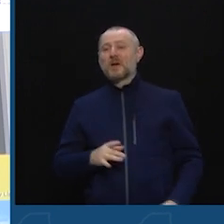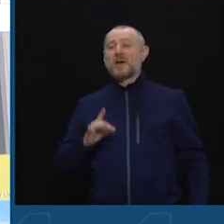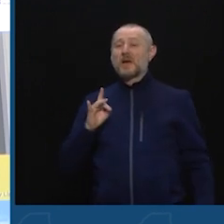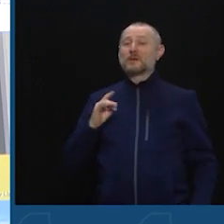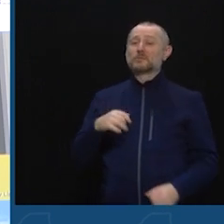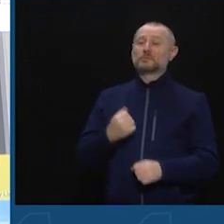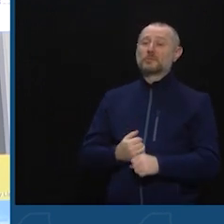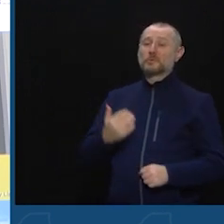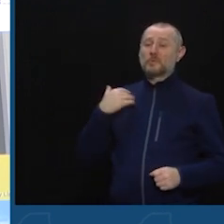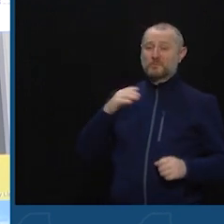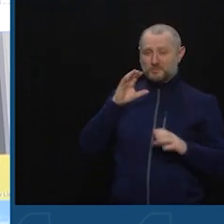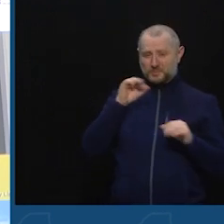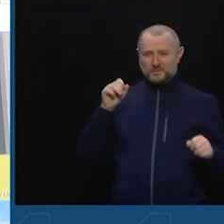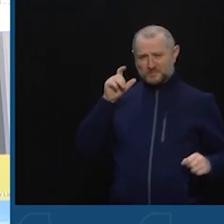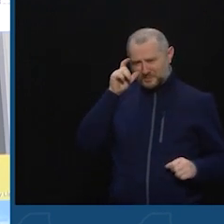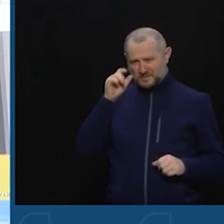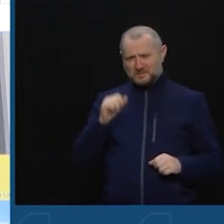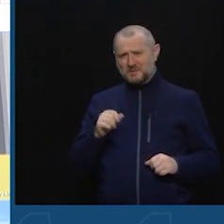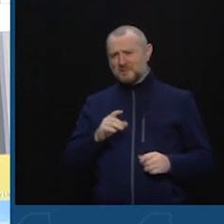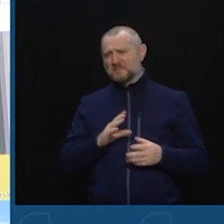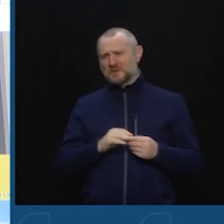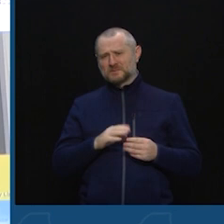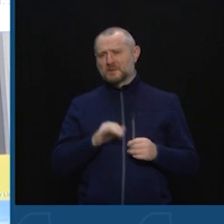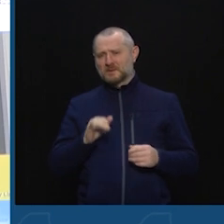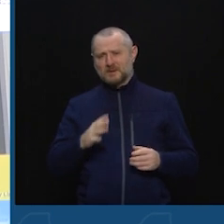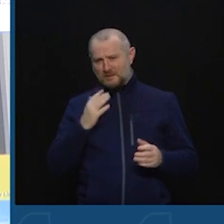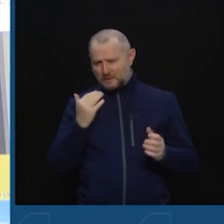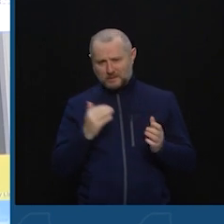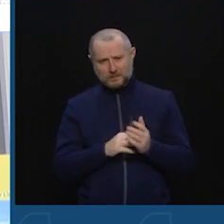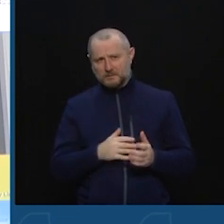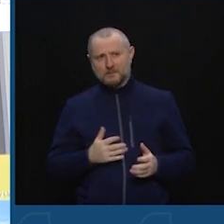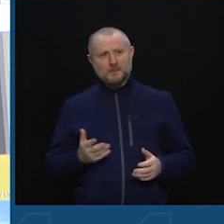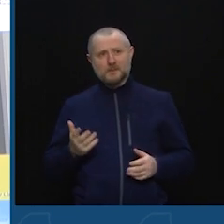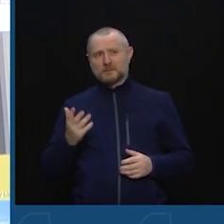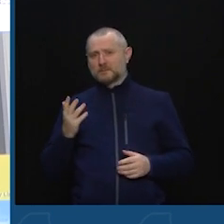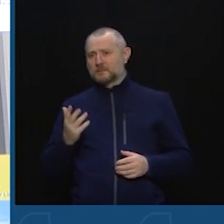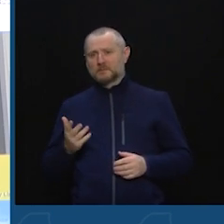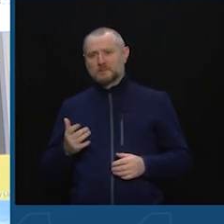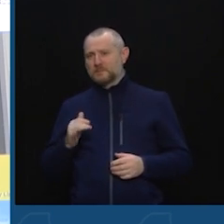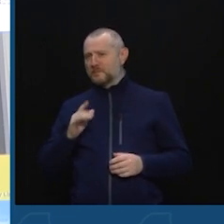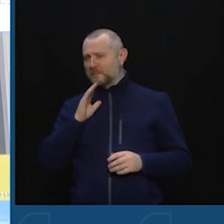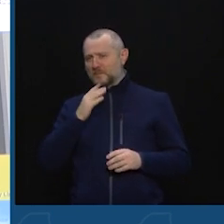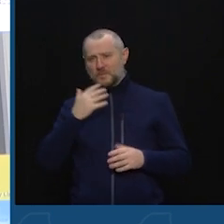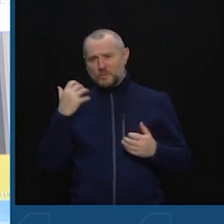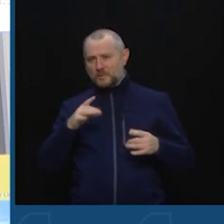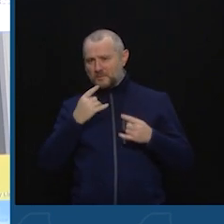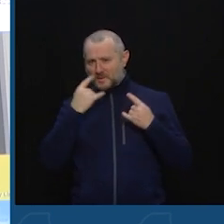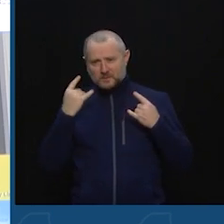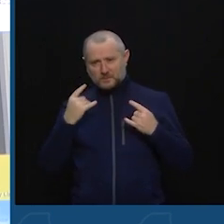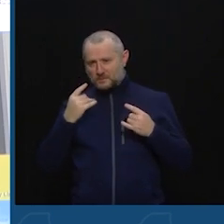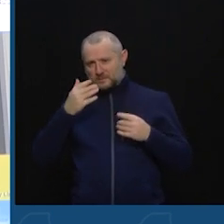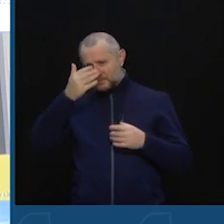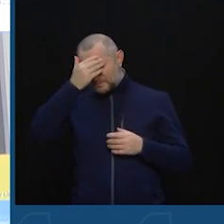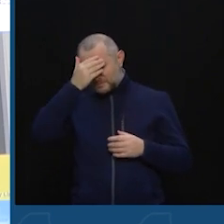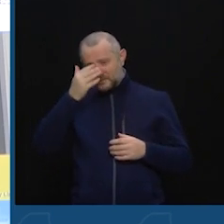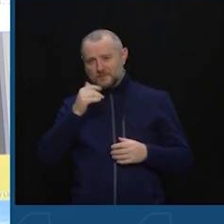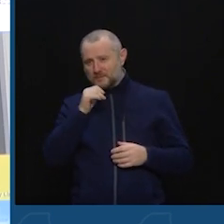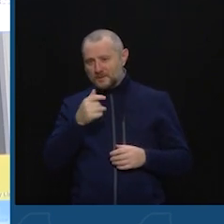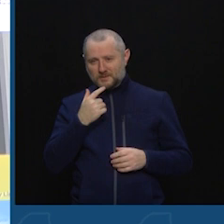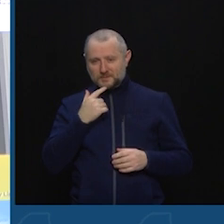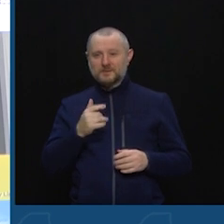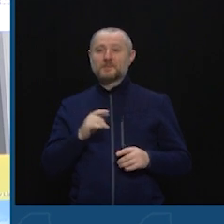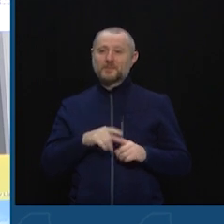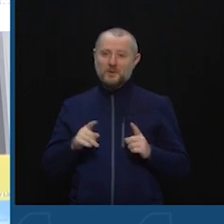President Biden, yes, I'm going to mention him again. I'm not going to put the mask over my face, but when President Biden